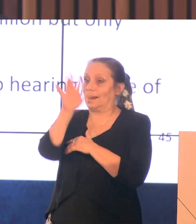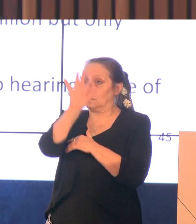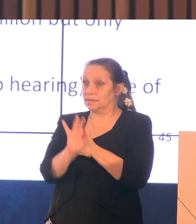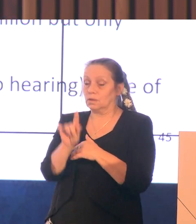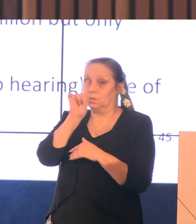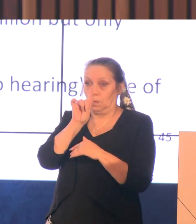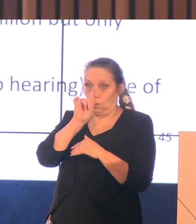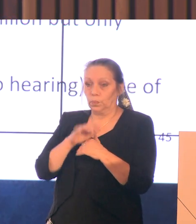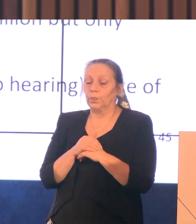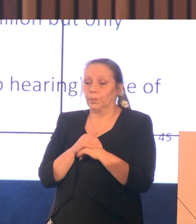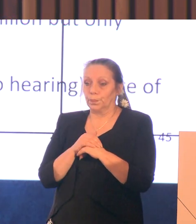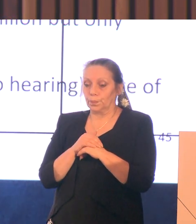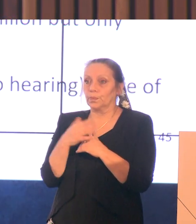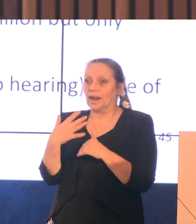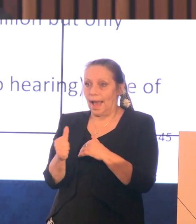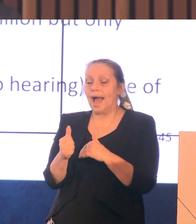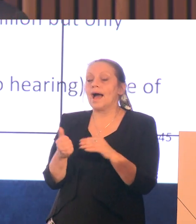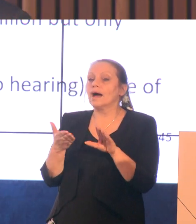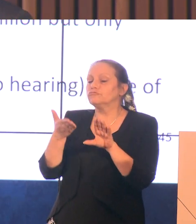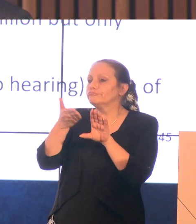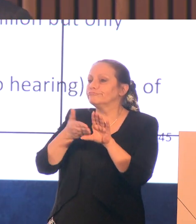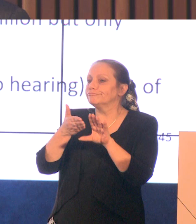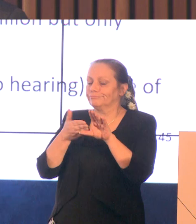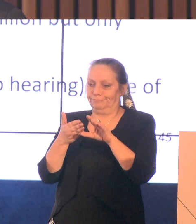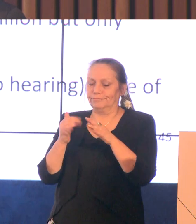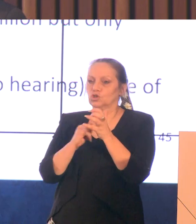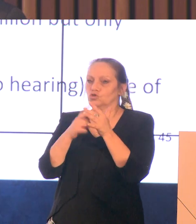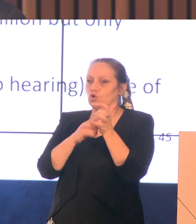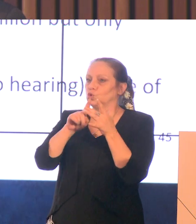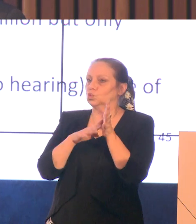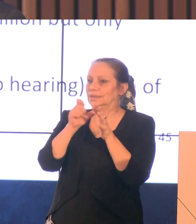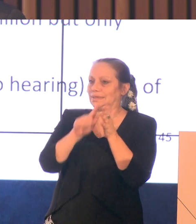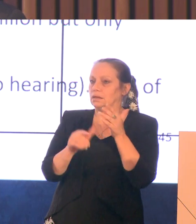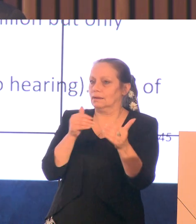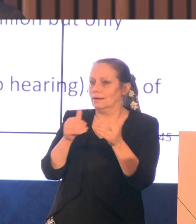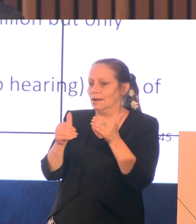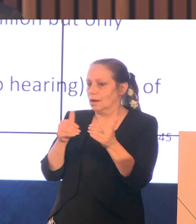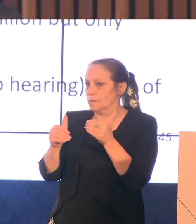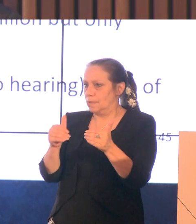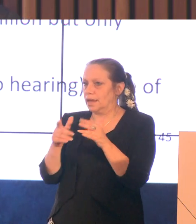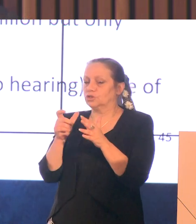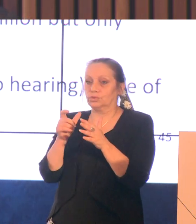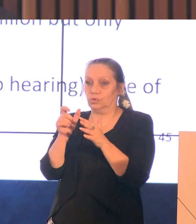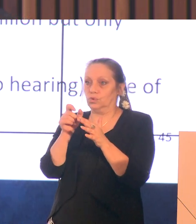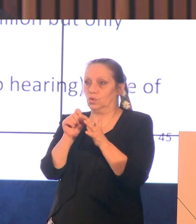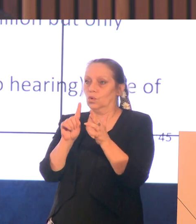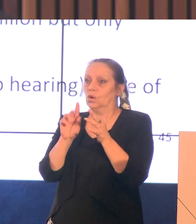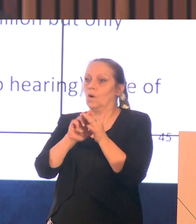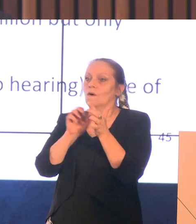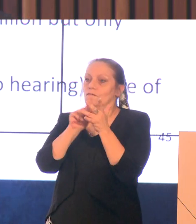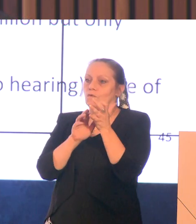of the participants have a psychosocial disability, compared with the forecast from the Productivity Commission